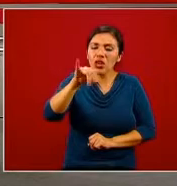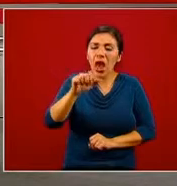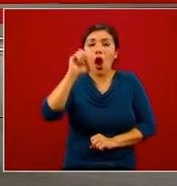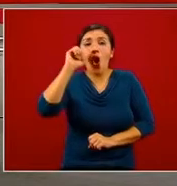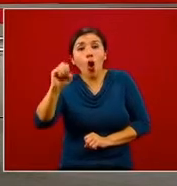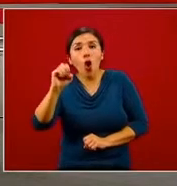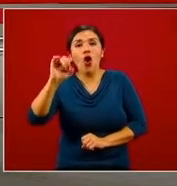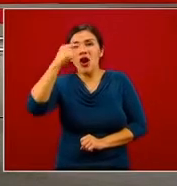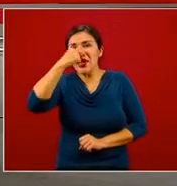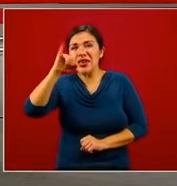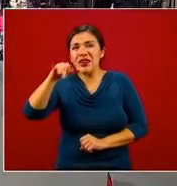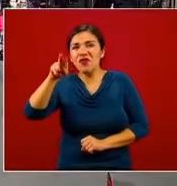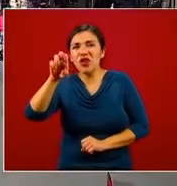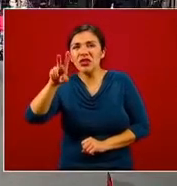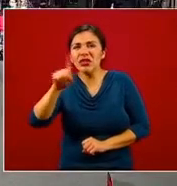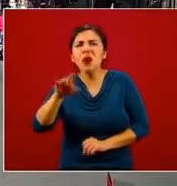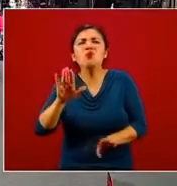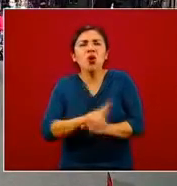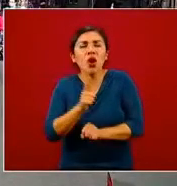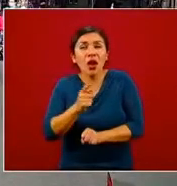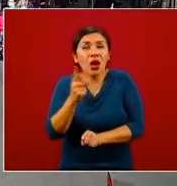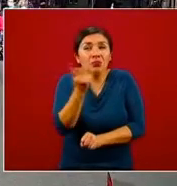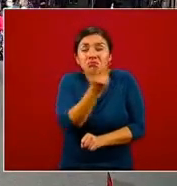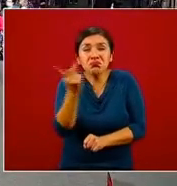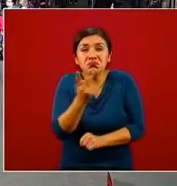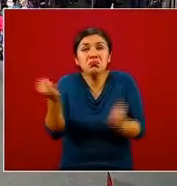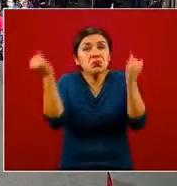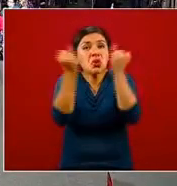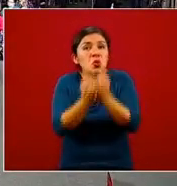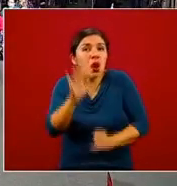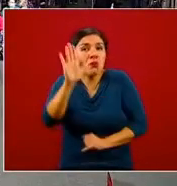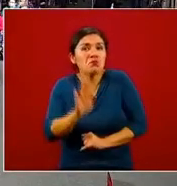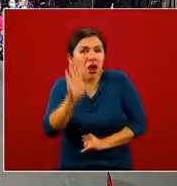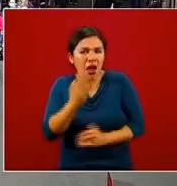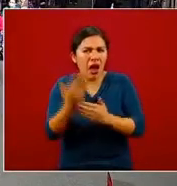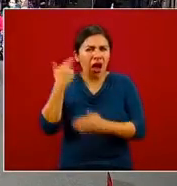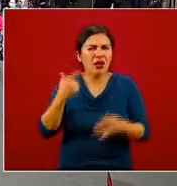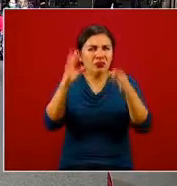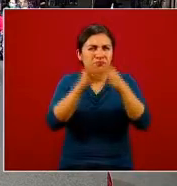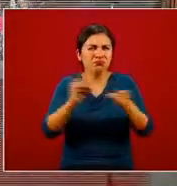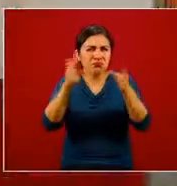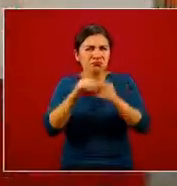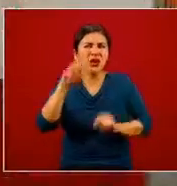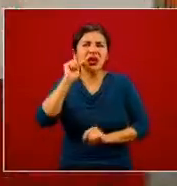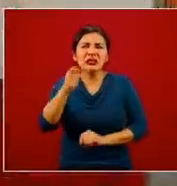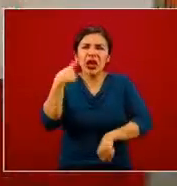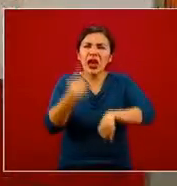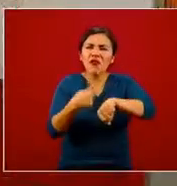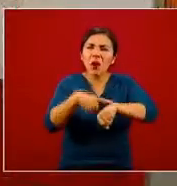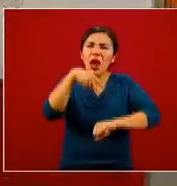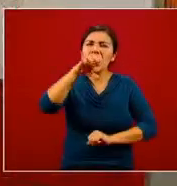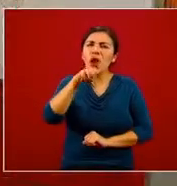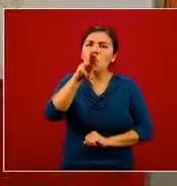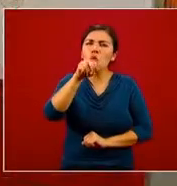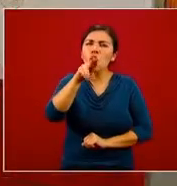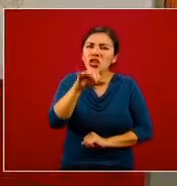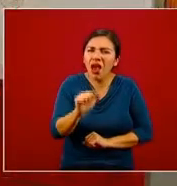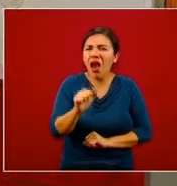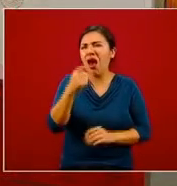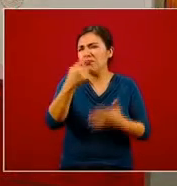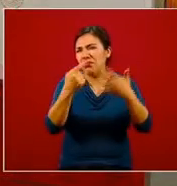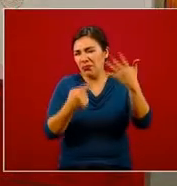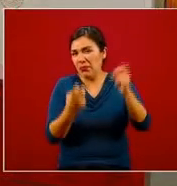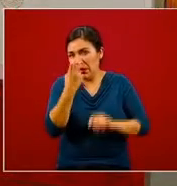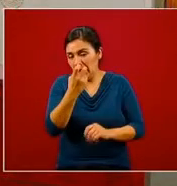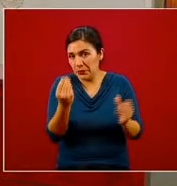28,000 of them were due to respiratory illness or the flu, so either pneumonia or the flu. Why do I say